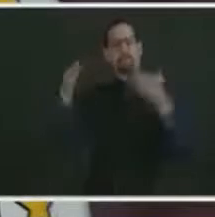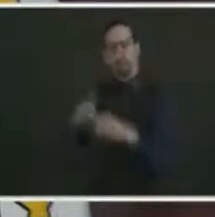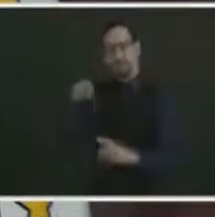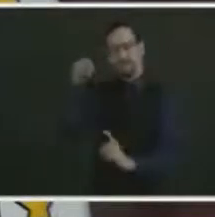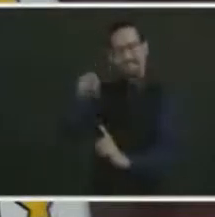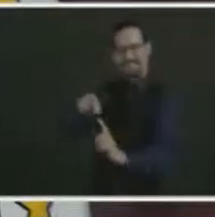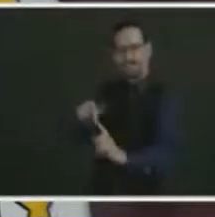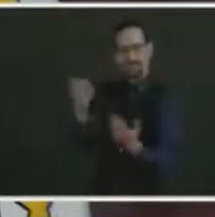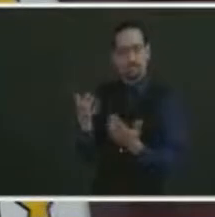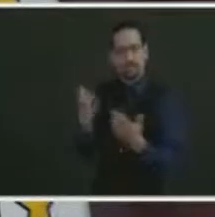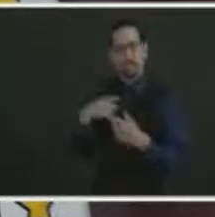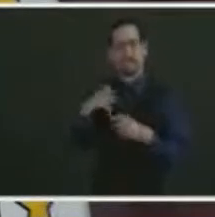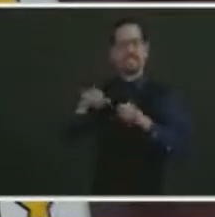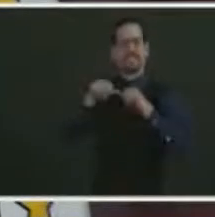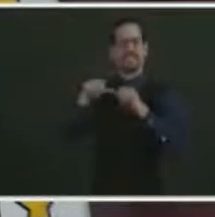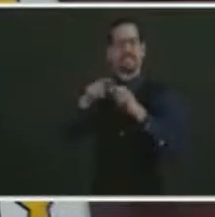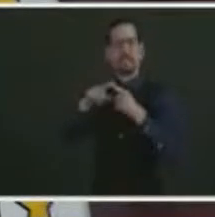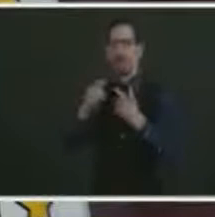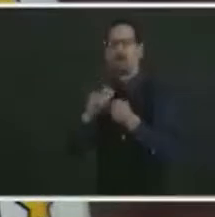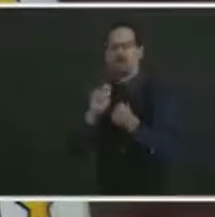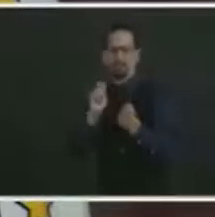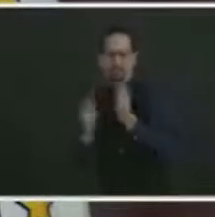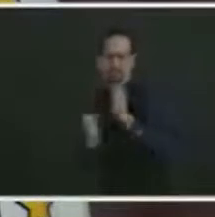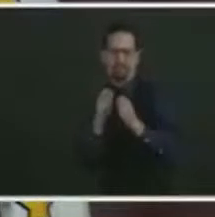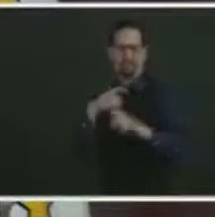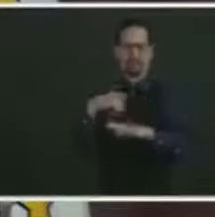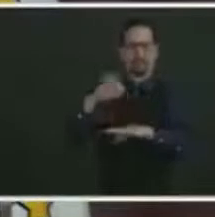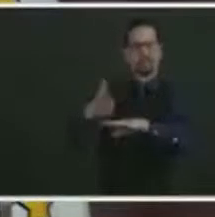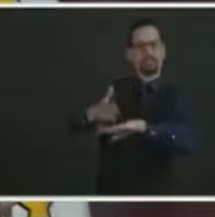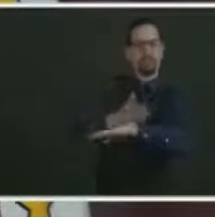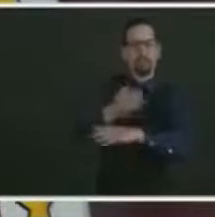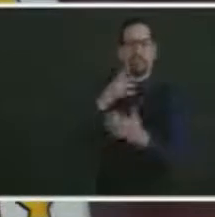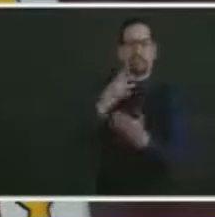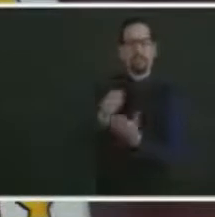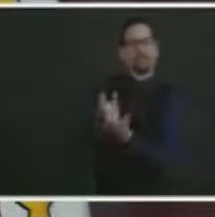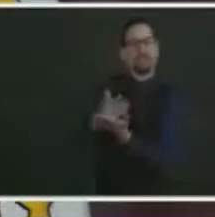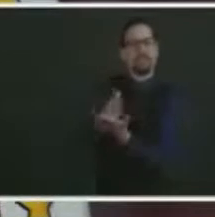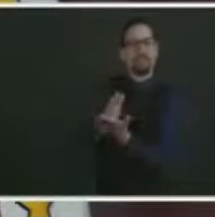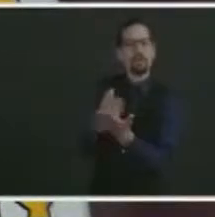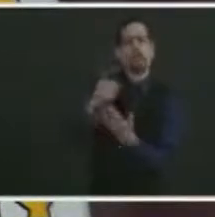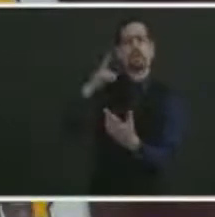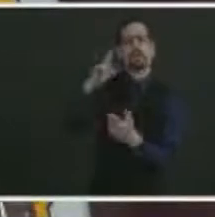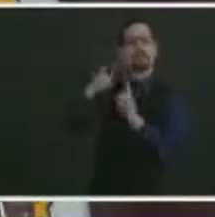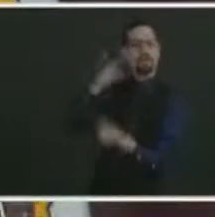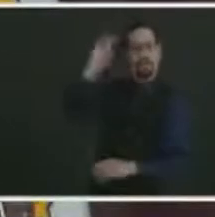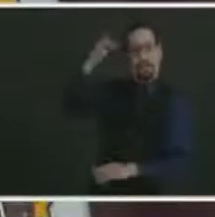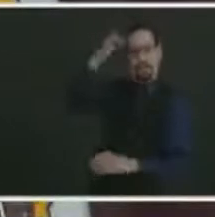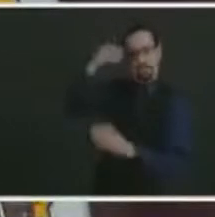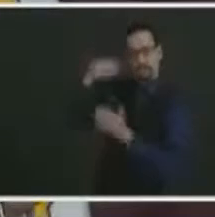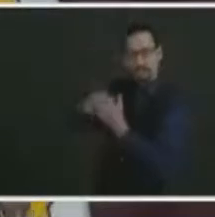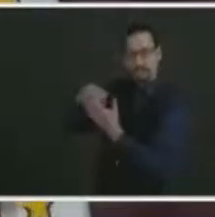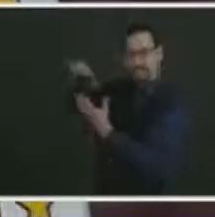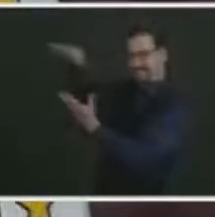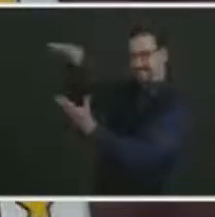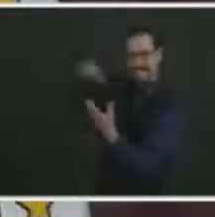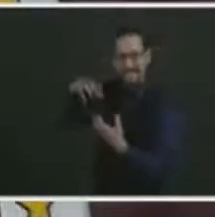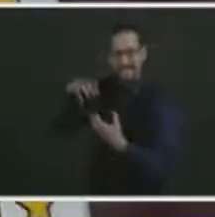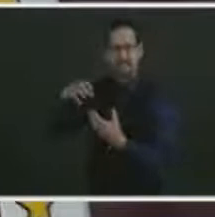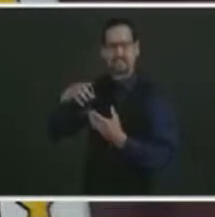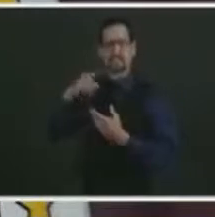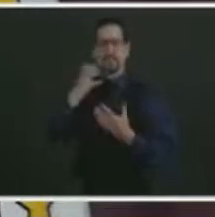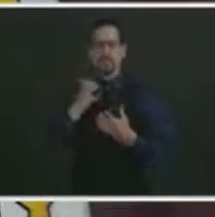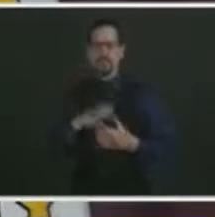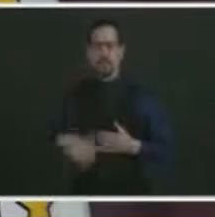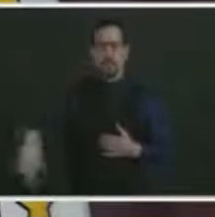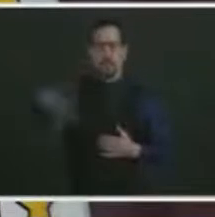to work with our federal delegation, with my fellow governors all around the country, with the